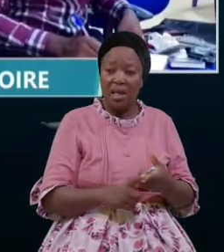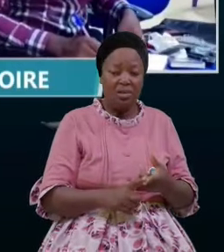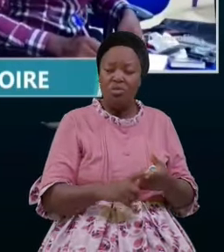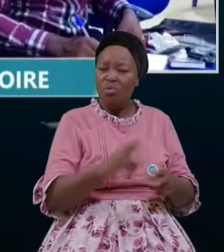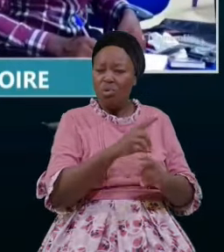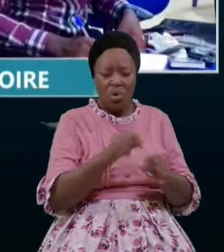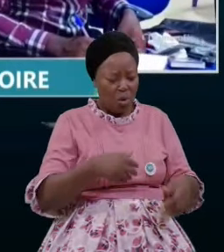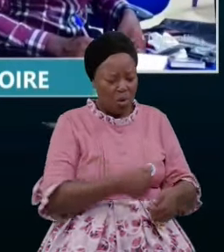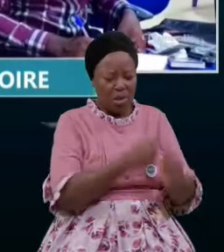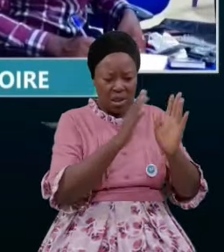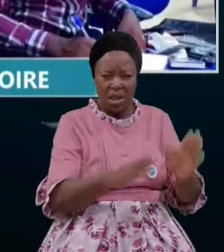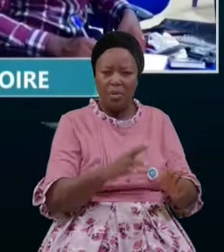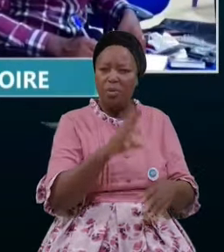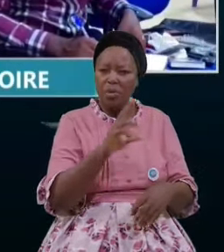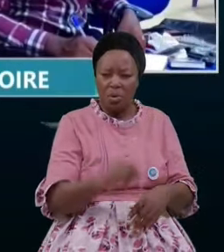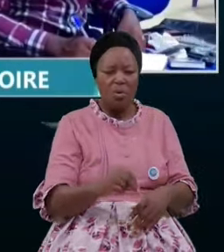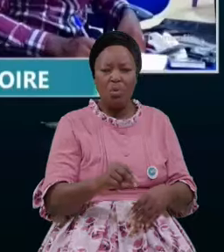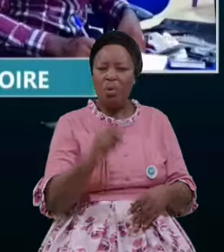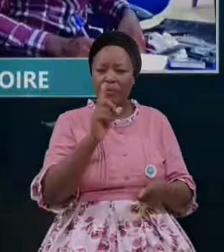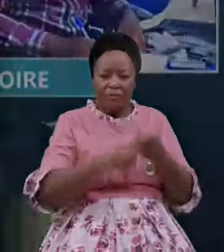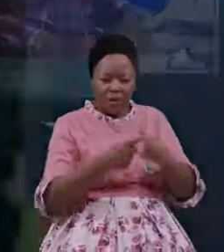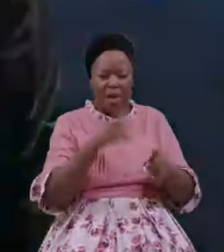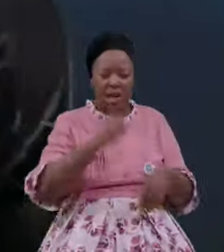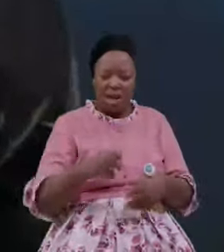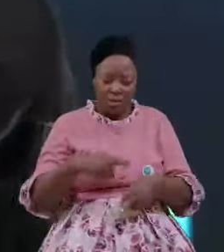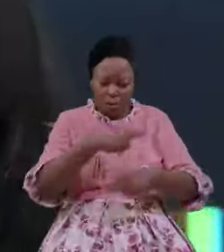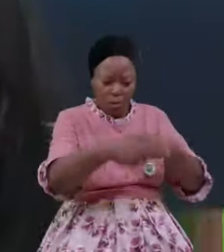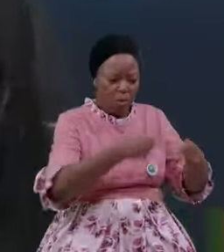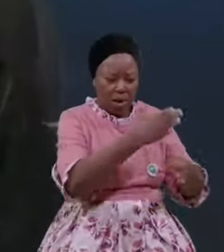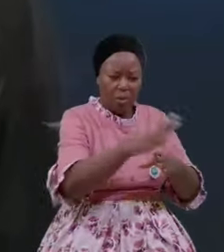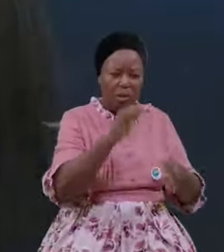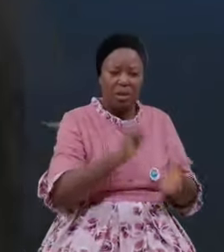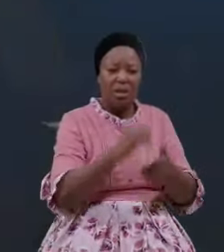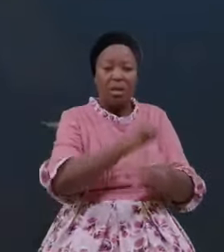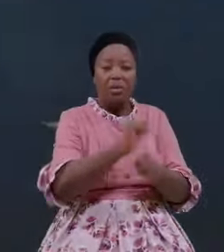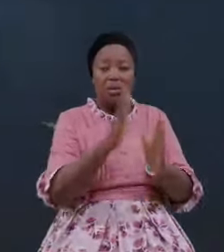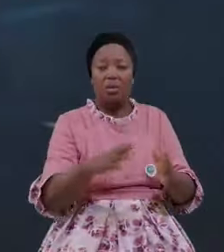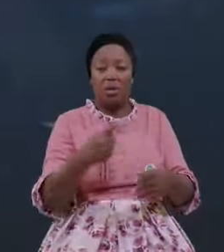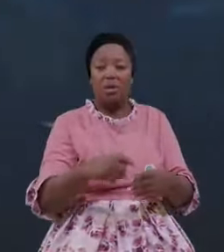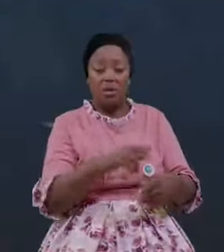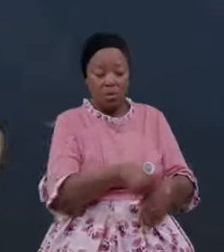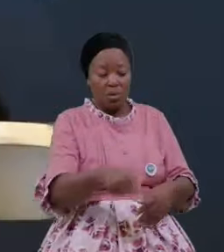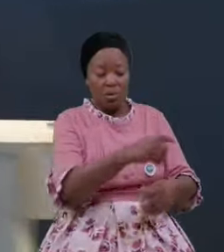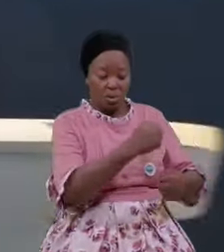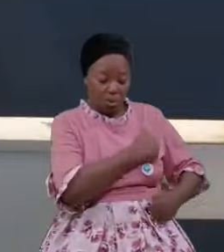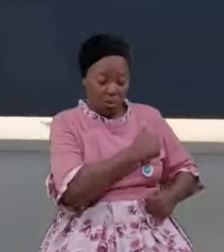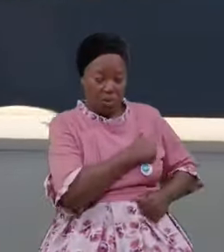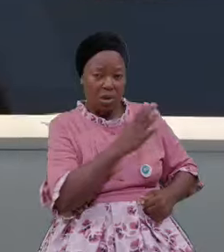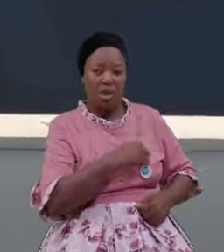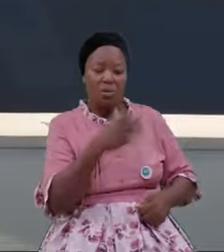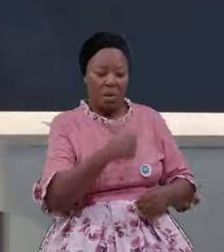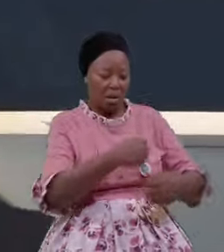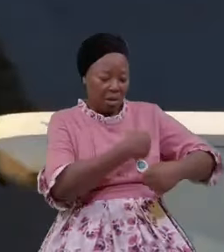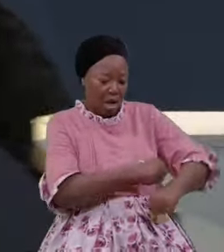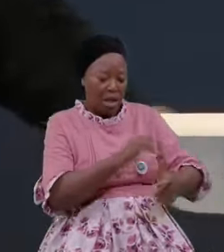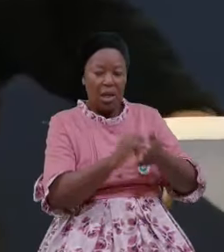couldn't have rolled away the stone. Those soldiers were guarding the place.